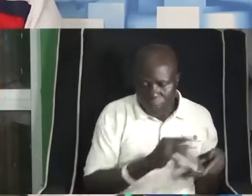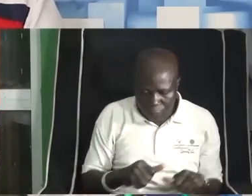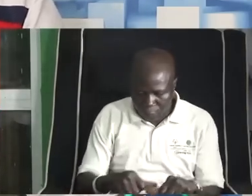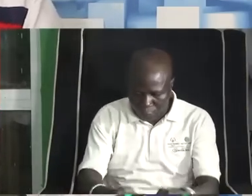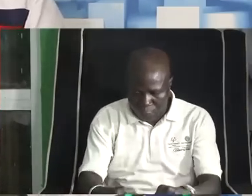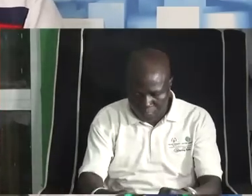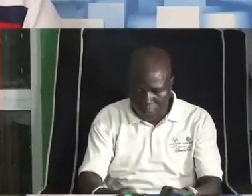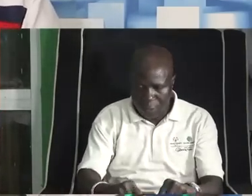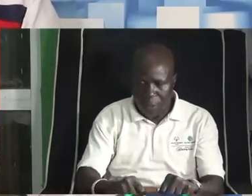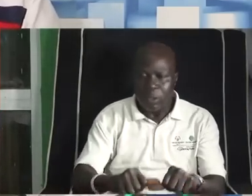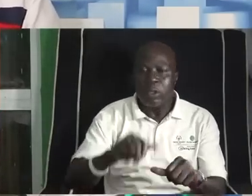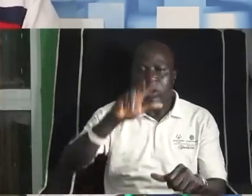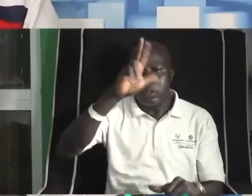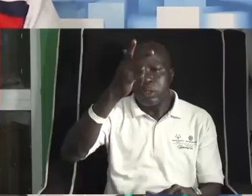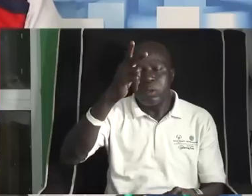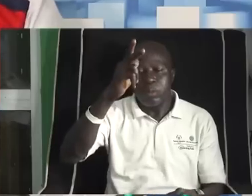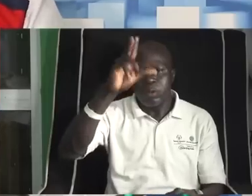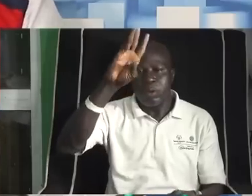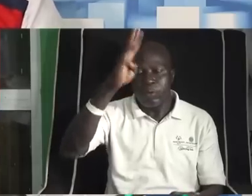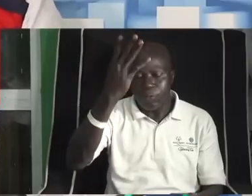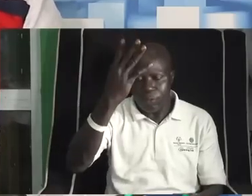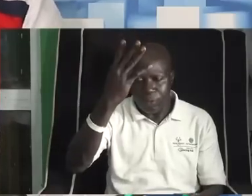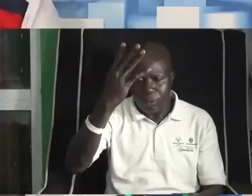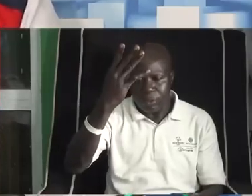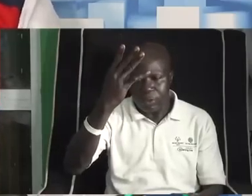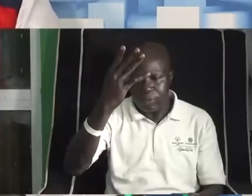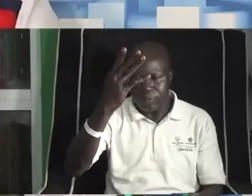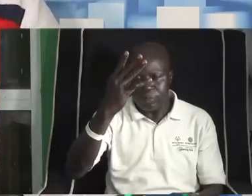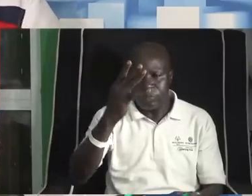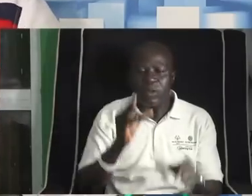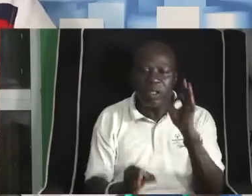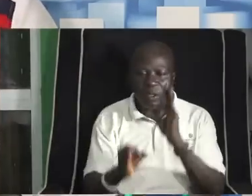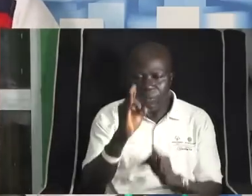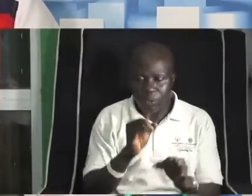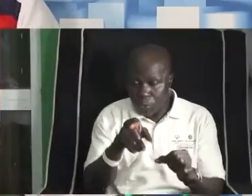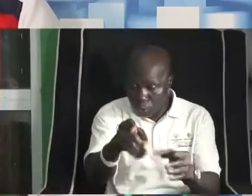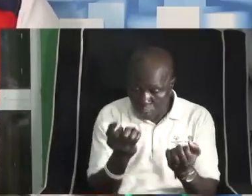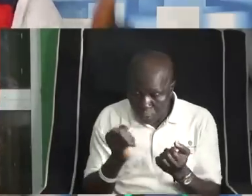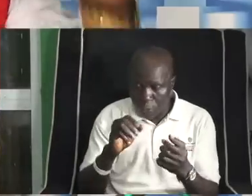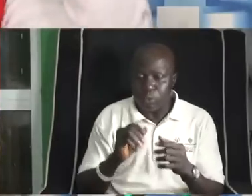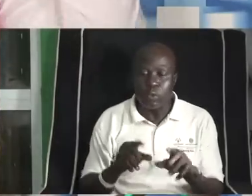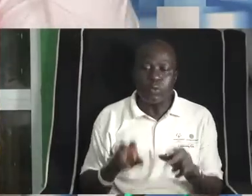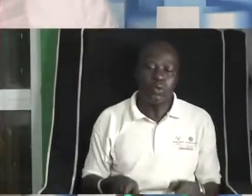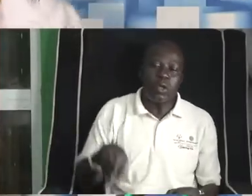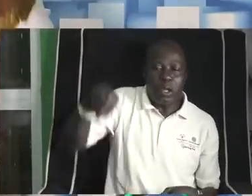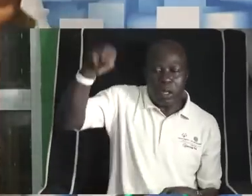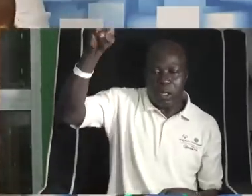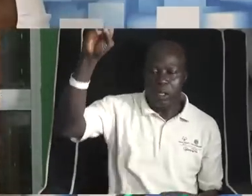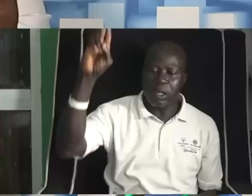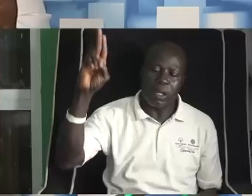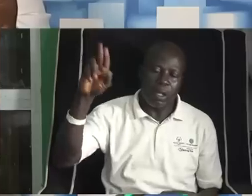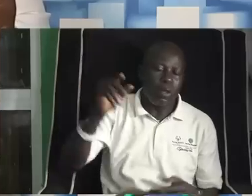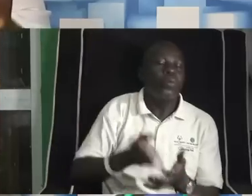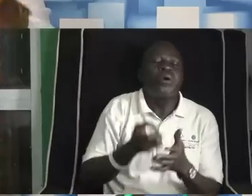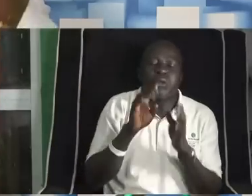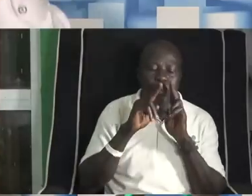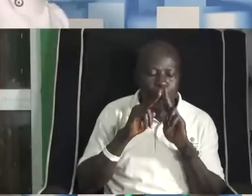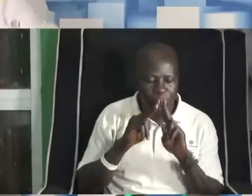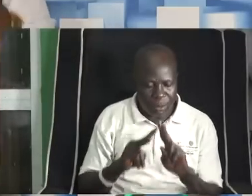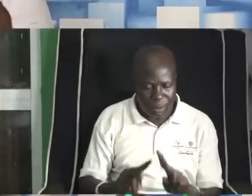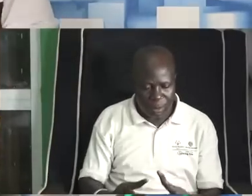follow. Number 3, number 4, fourthly is that you that want to swear iron must